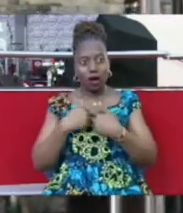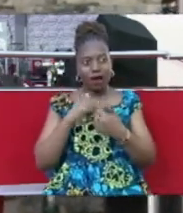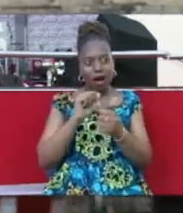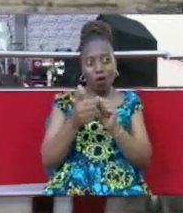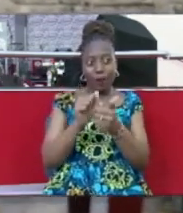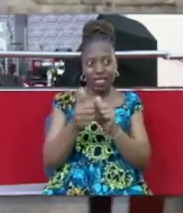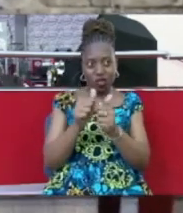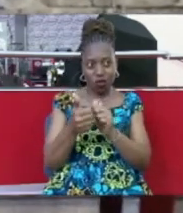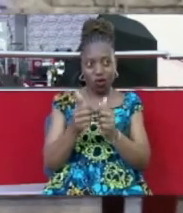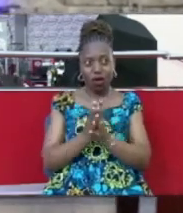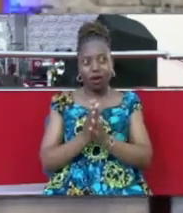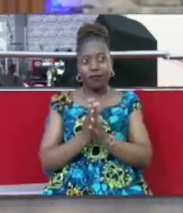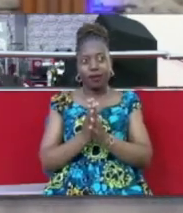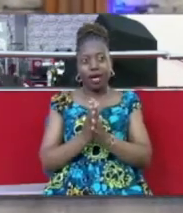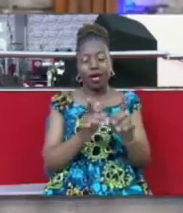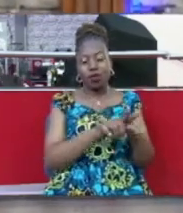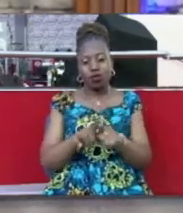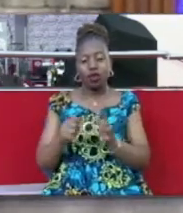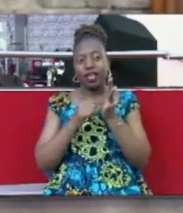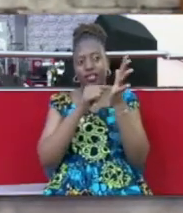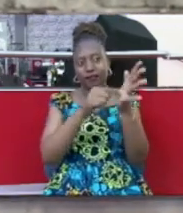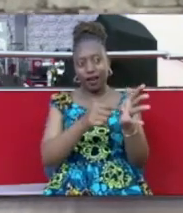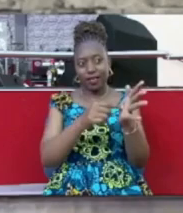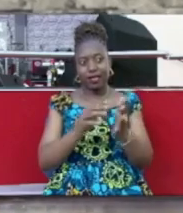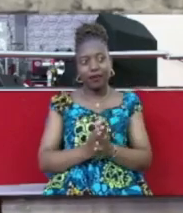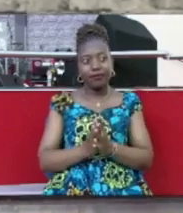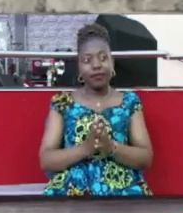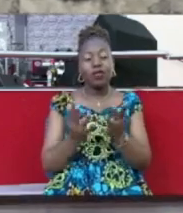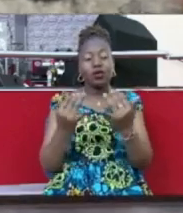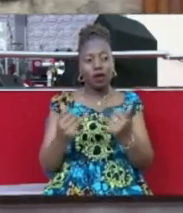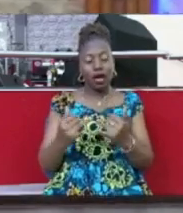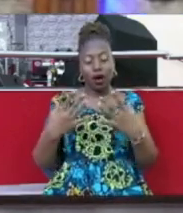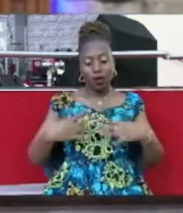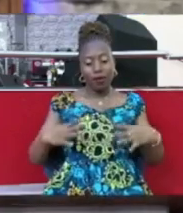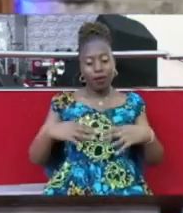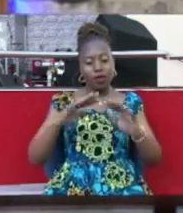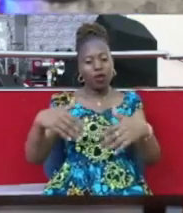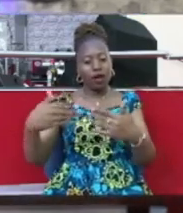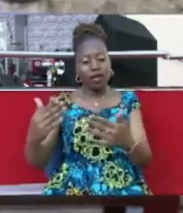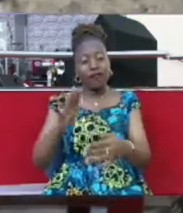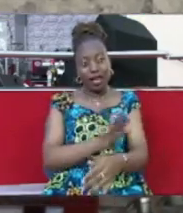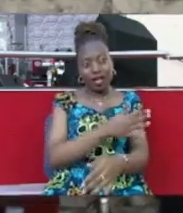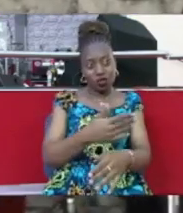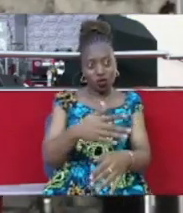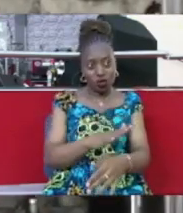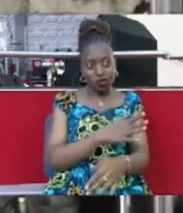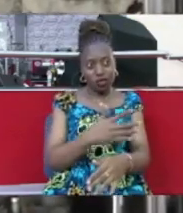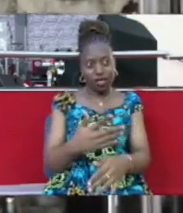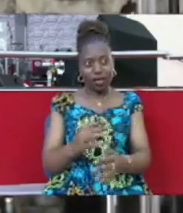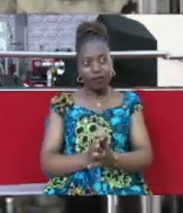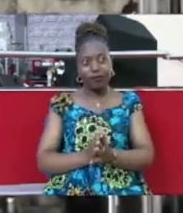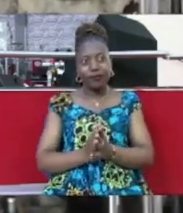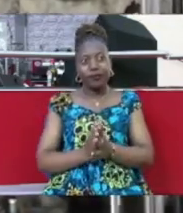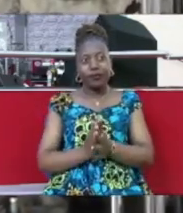fulani. Or an extravaganza. Ama mambo ya muziki mahali. And so people were given a song to sing. Watu wakapewa wimbo